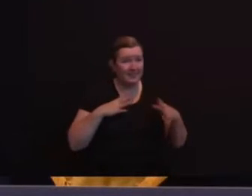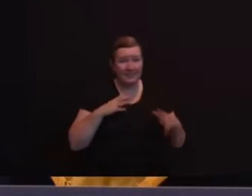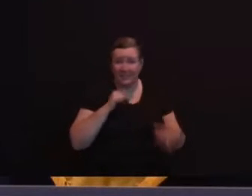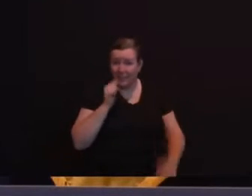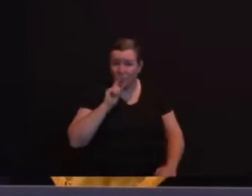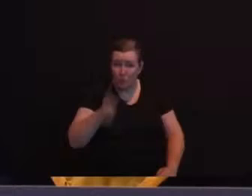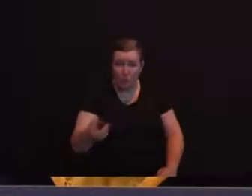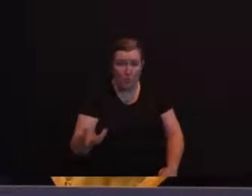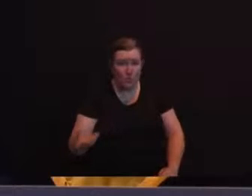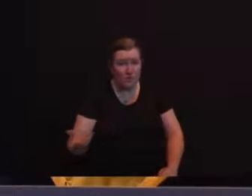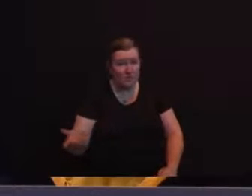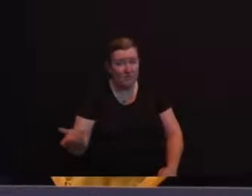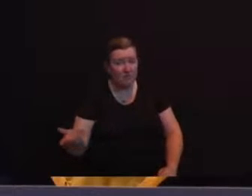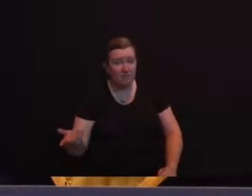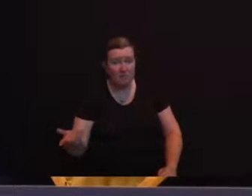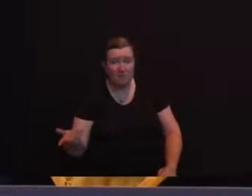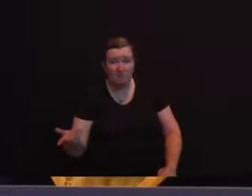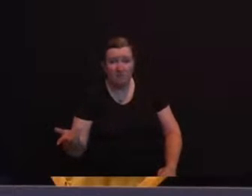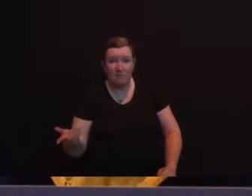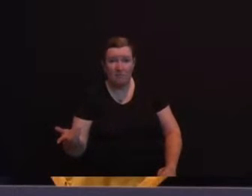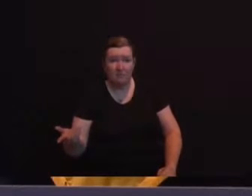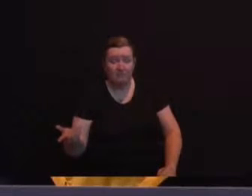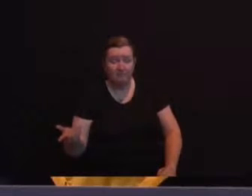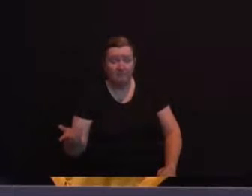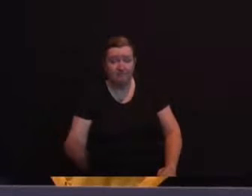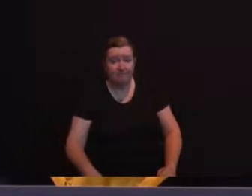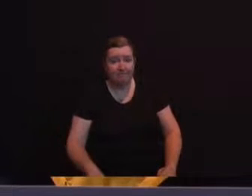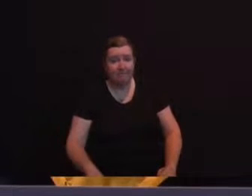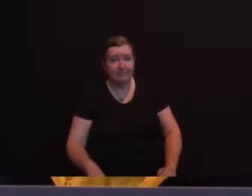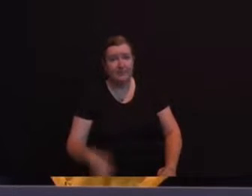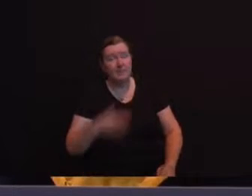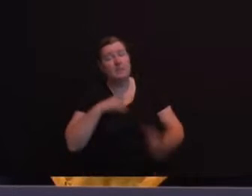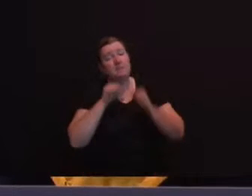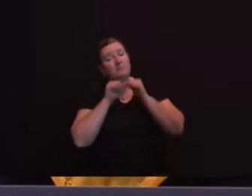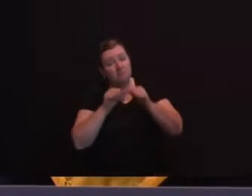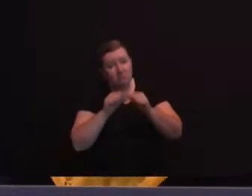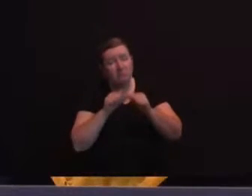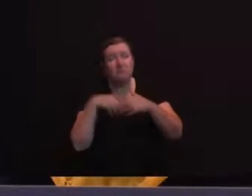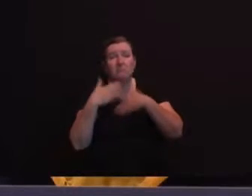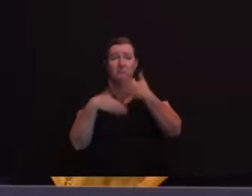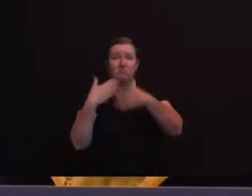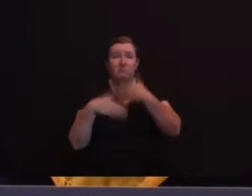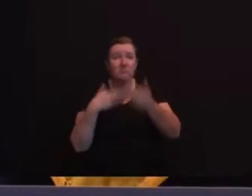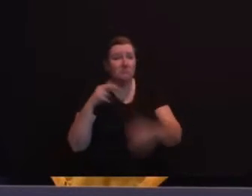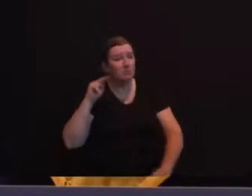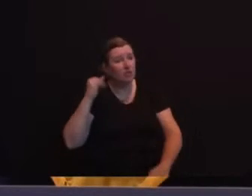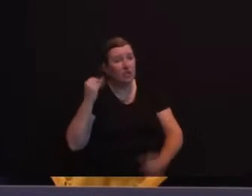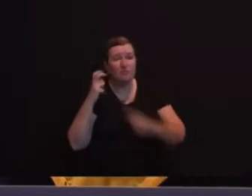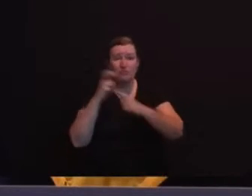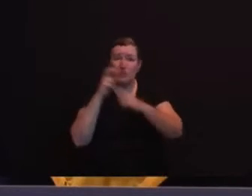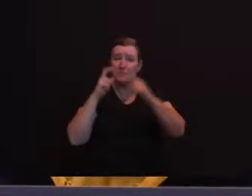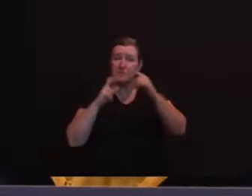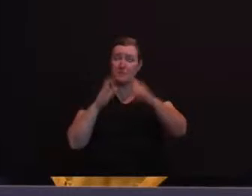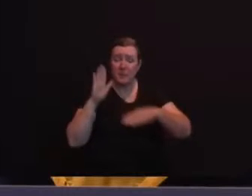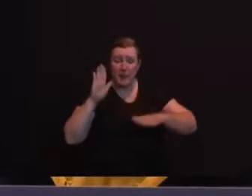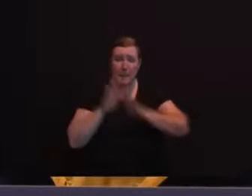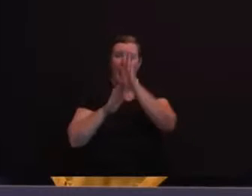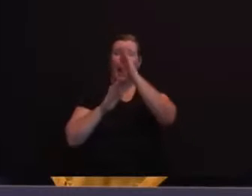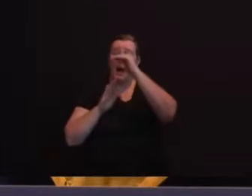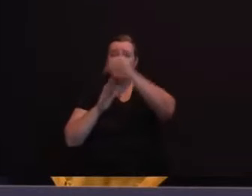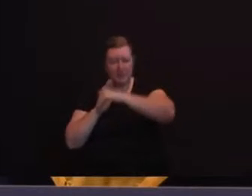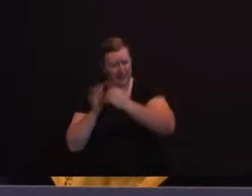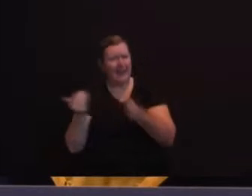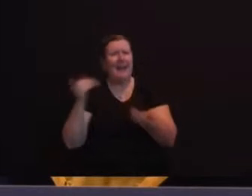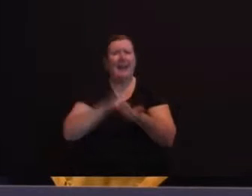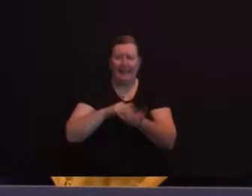not true. So stay at it, everybody. No state crushed this curve like New Jersey. We just got to do it again. And it's not forever